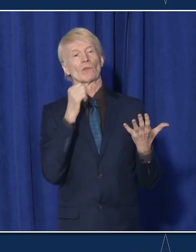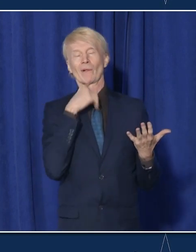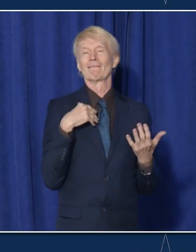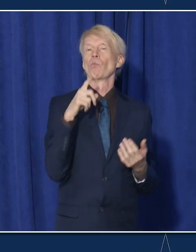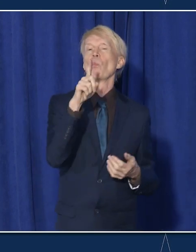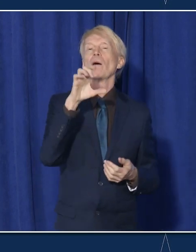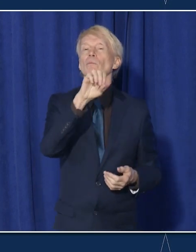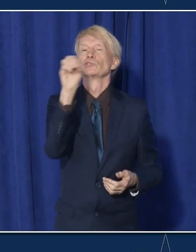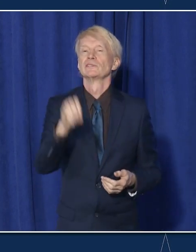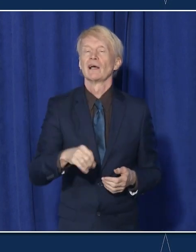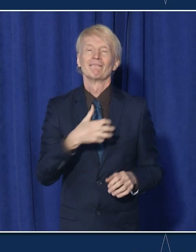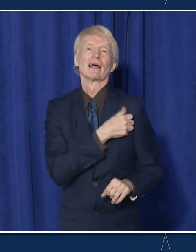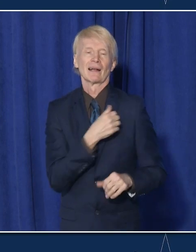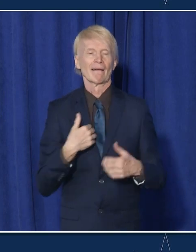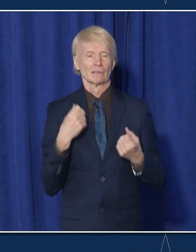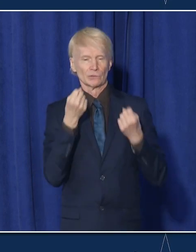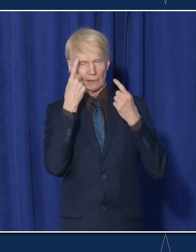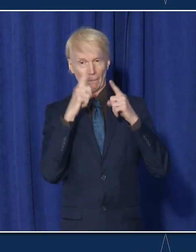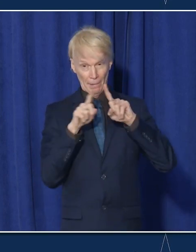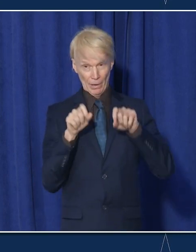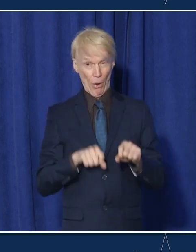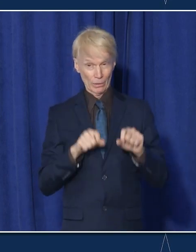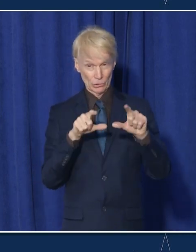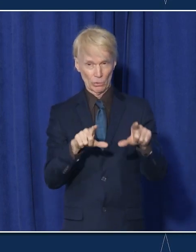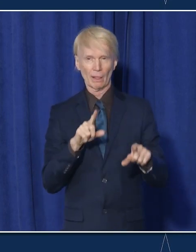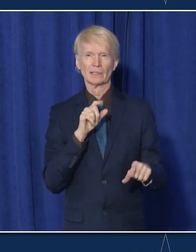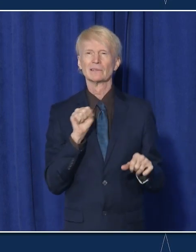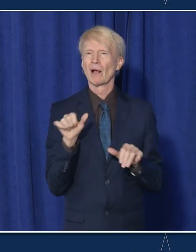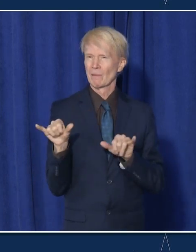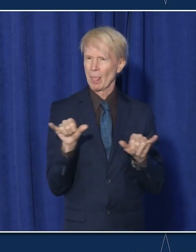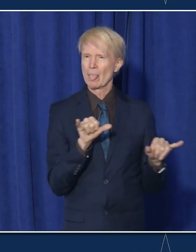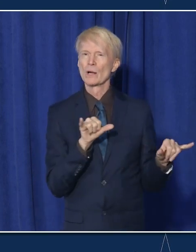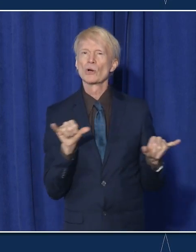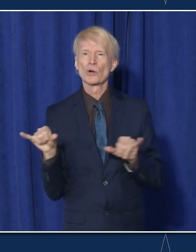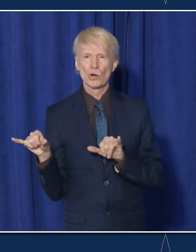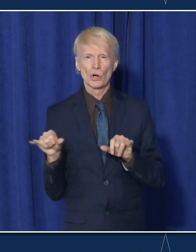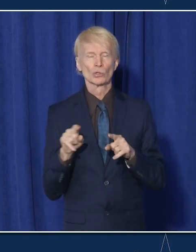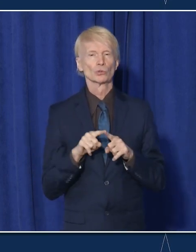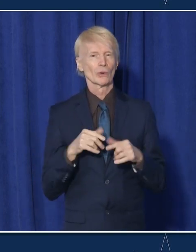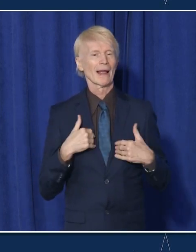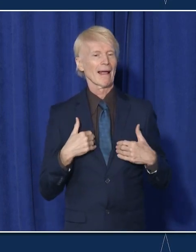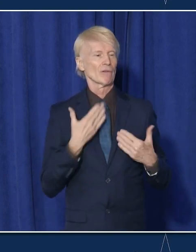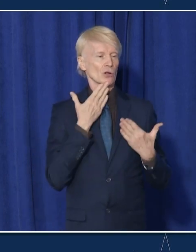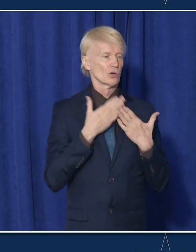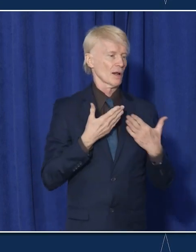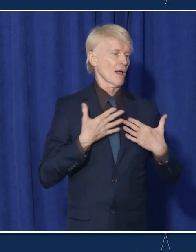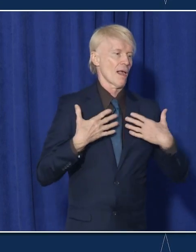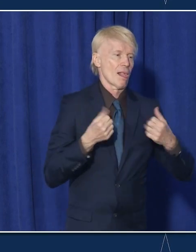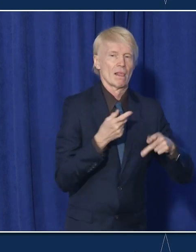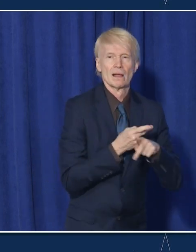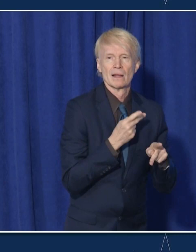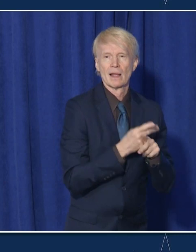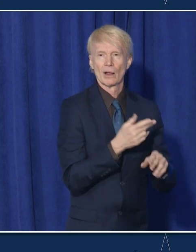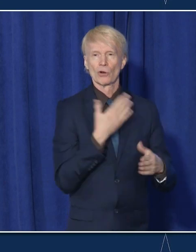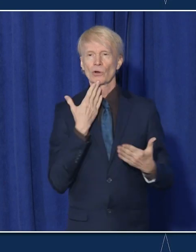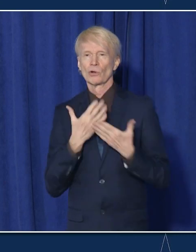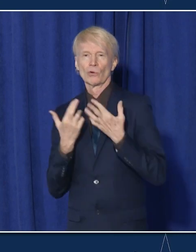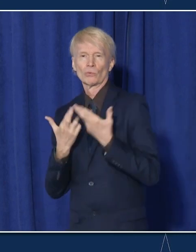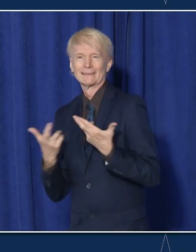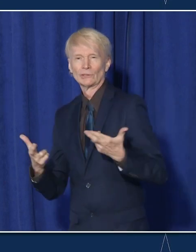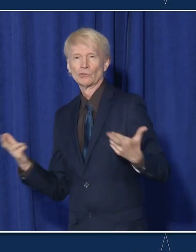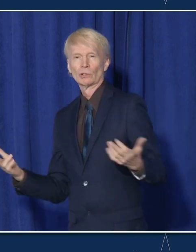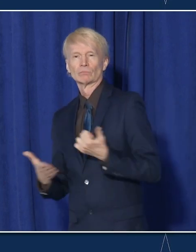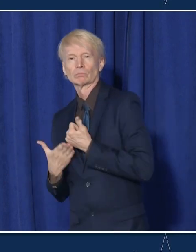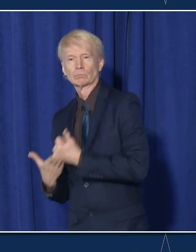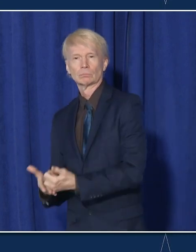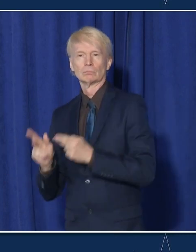there's underlying conditions, et cetera, but Australia is really quite similar in terms of access to healthcare, resources, et cetera,